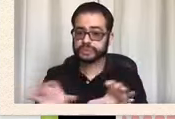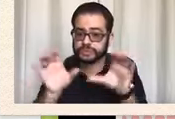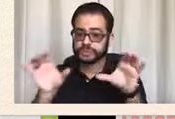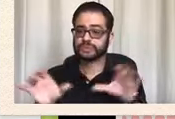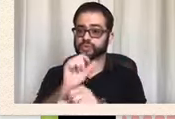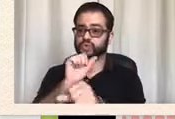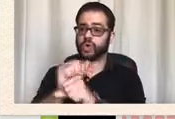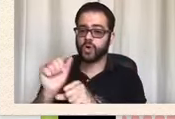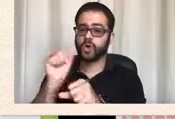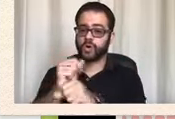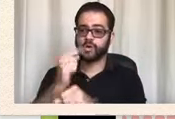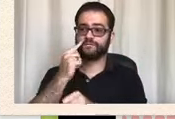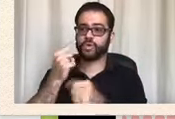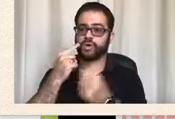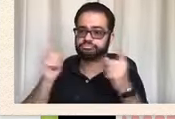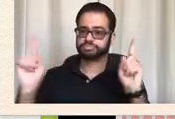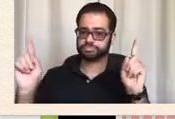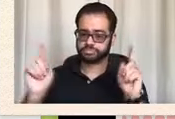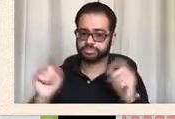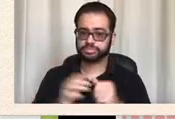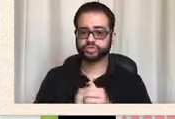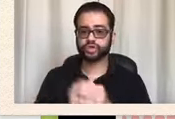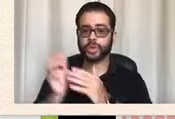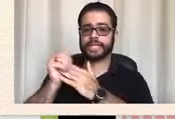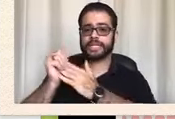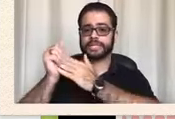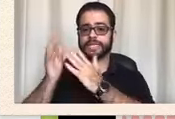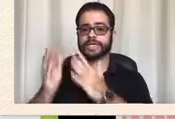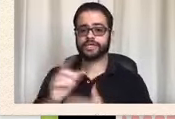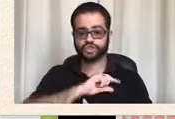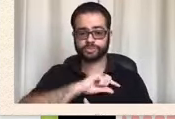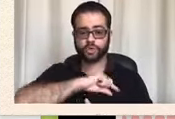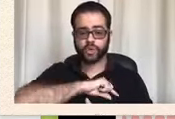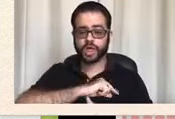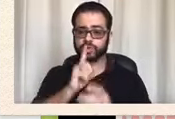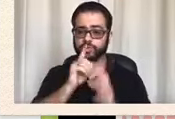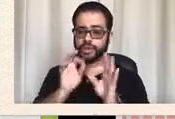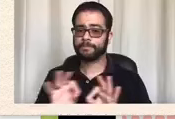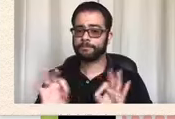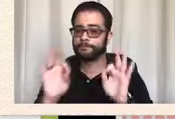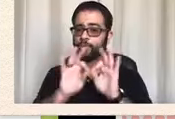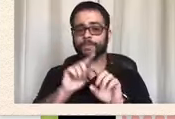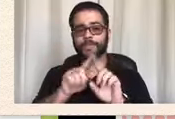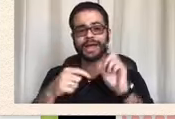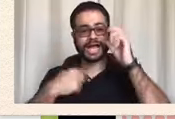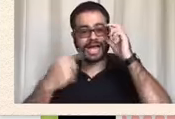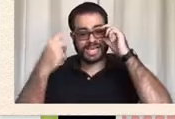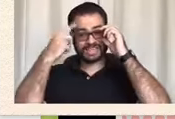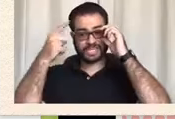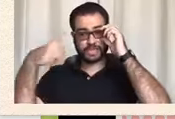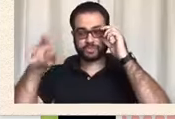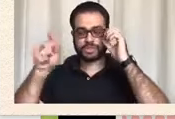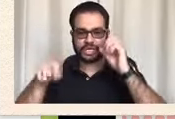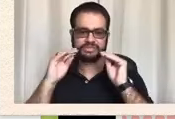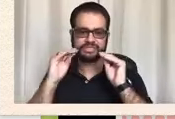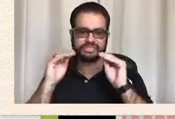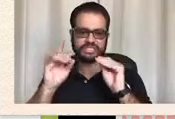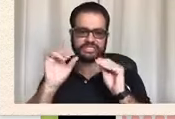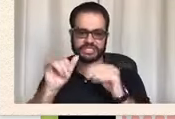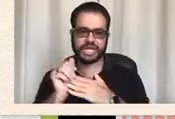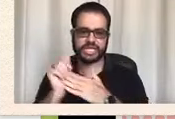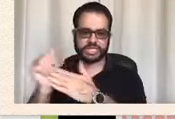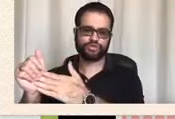leadership qualities are important, but I think those can be taught. So it's really important, I think, for